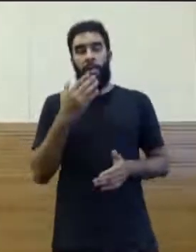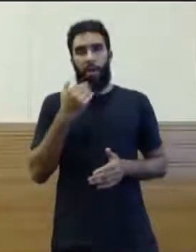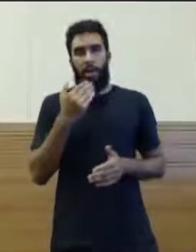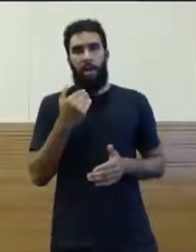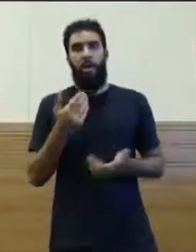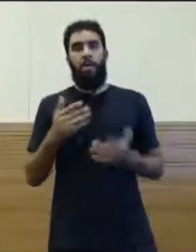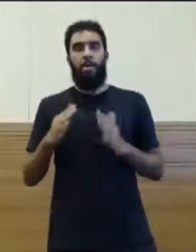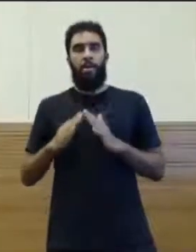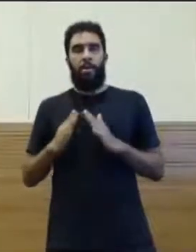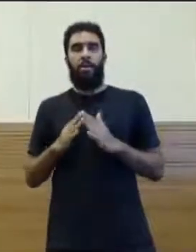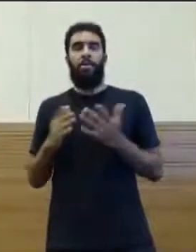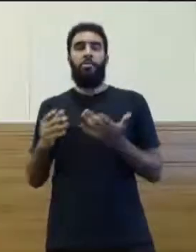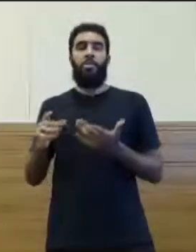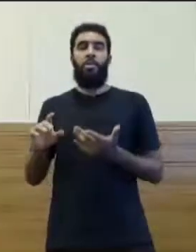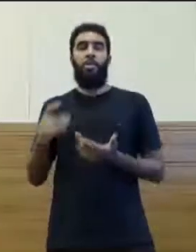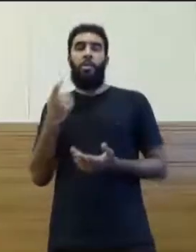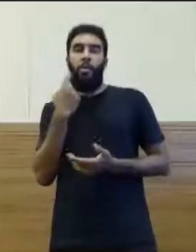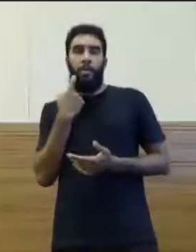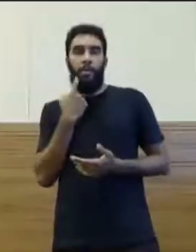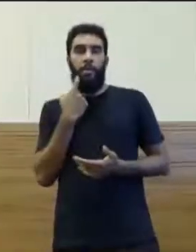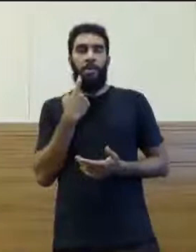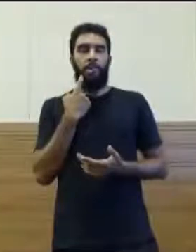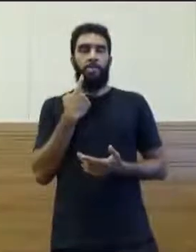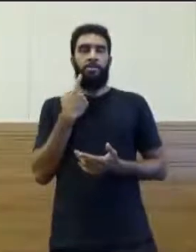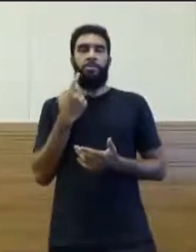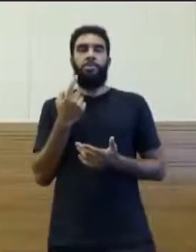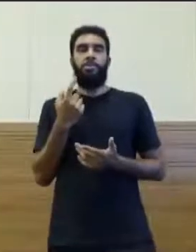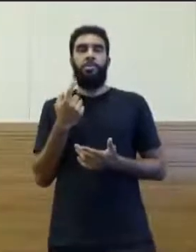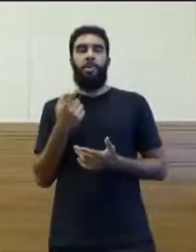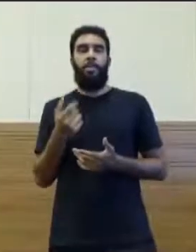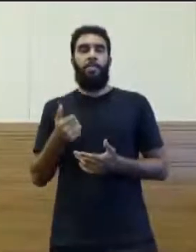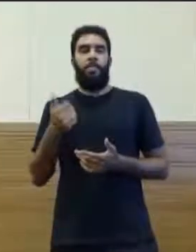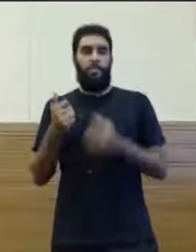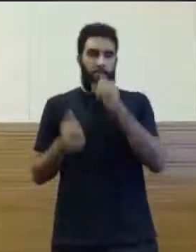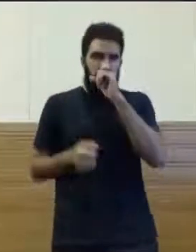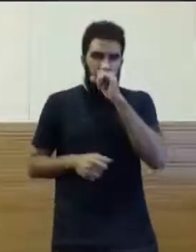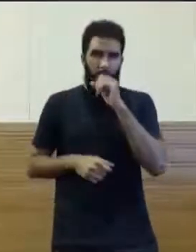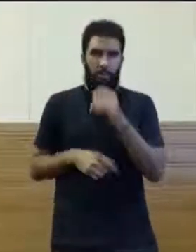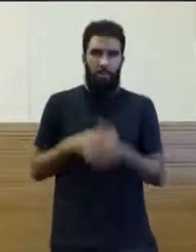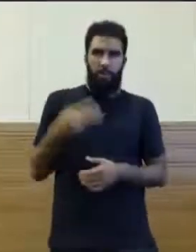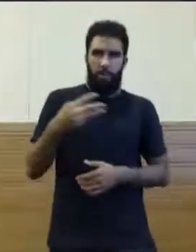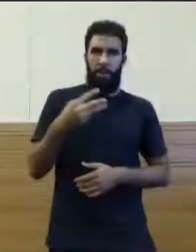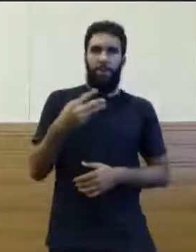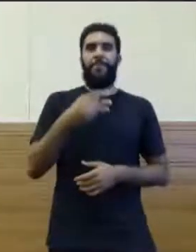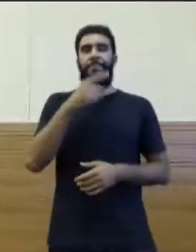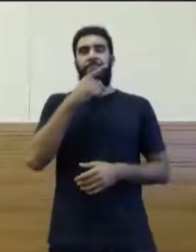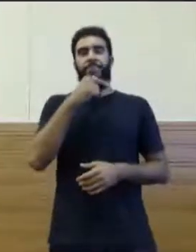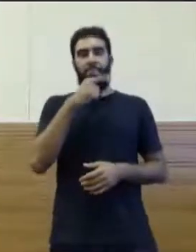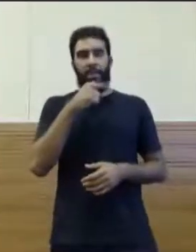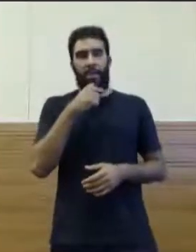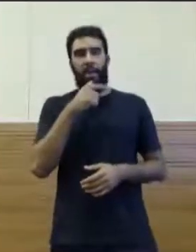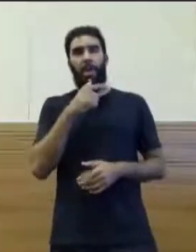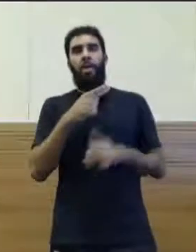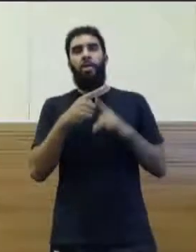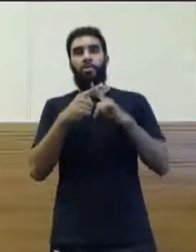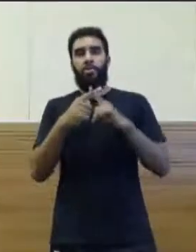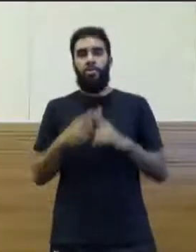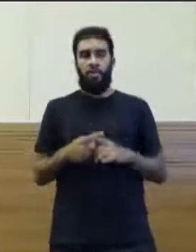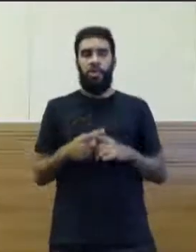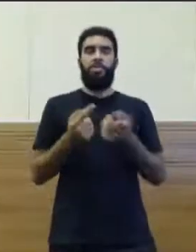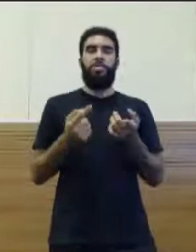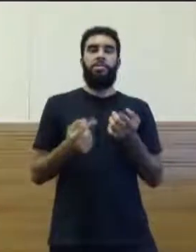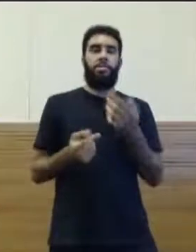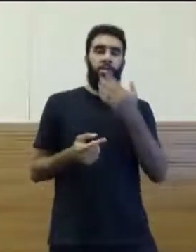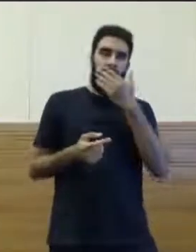about introducing fish, vegetables, and reducing processed meats. The third,